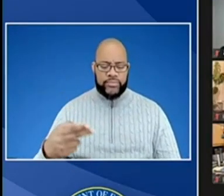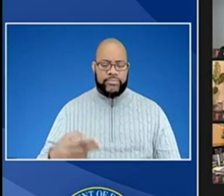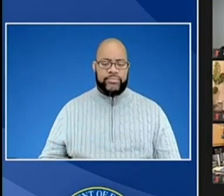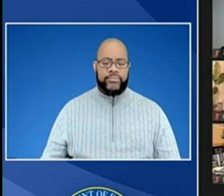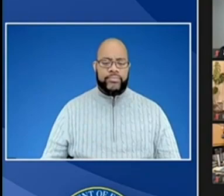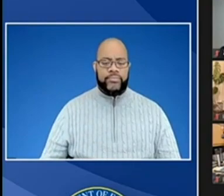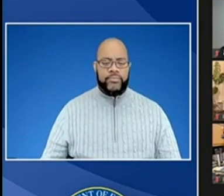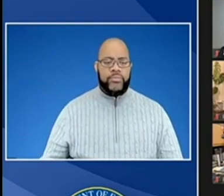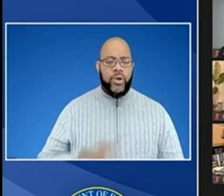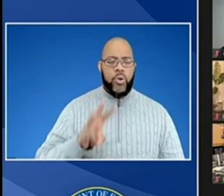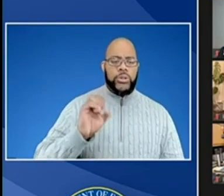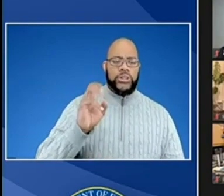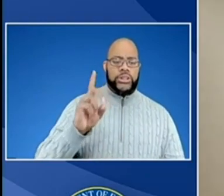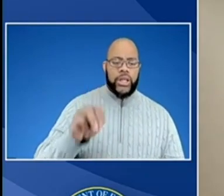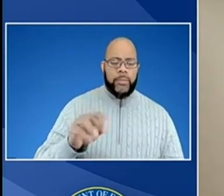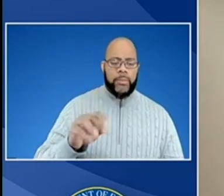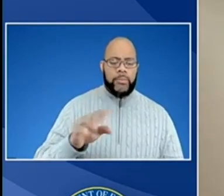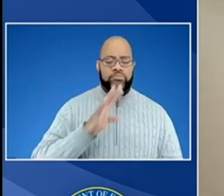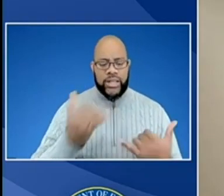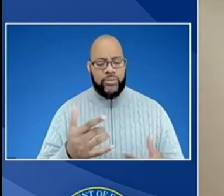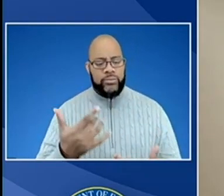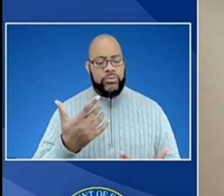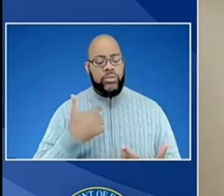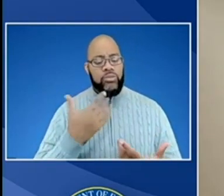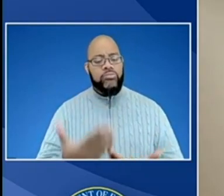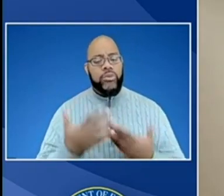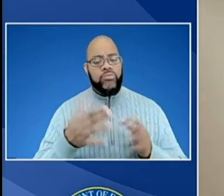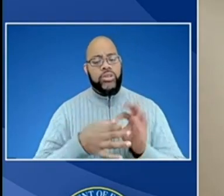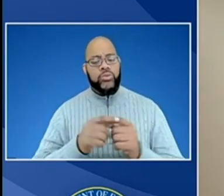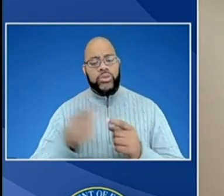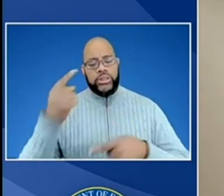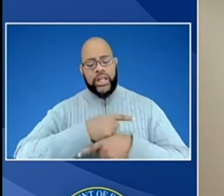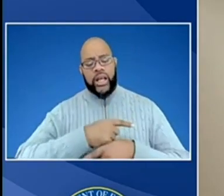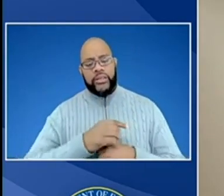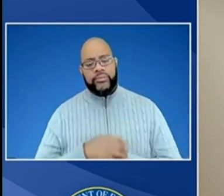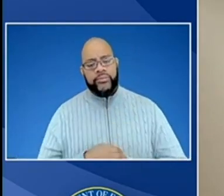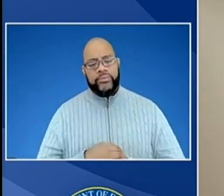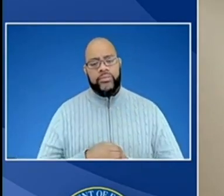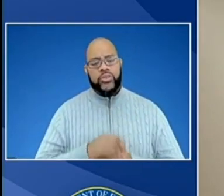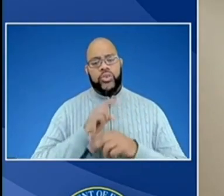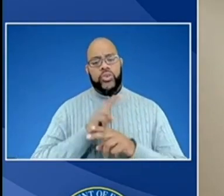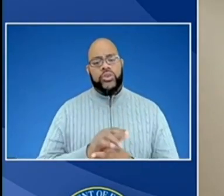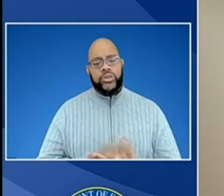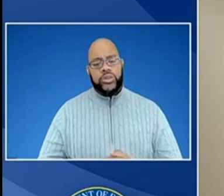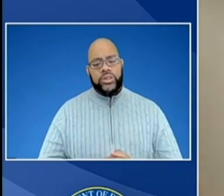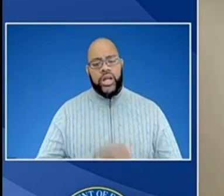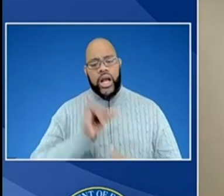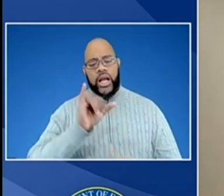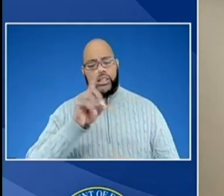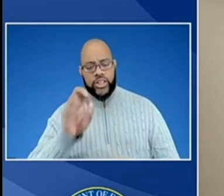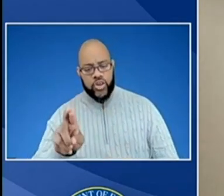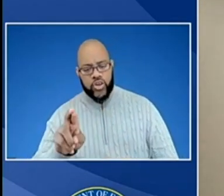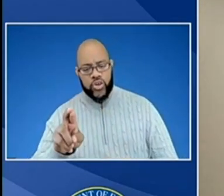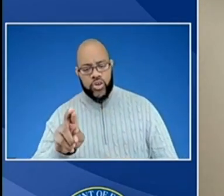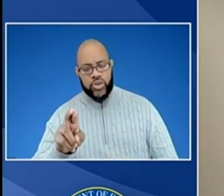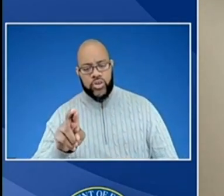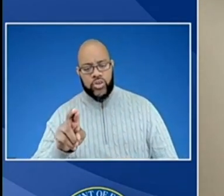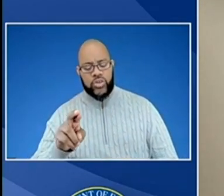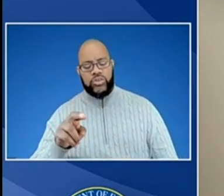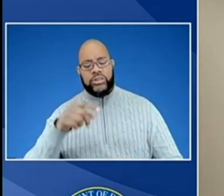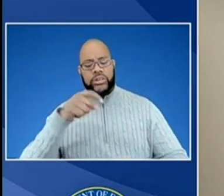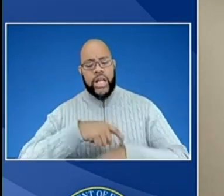Just wanted to bring up in relationship to the date, using IDR time to credit